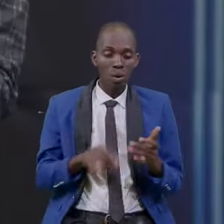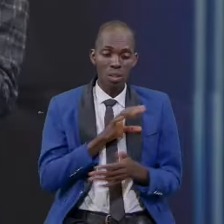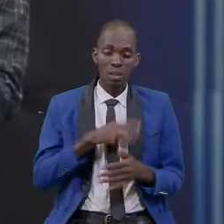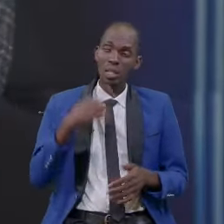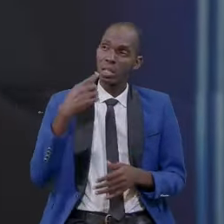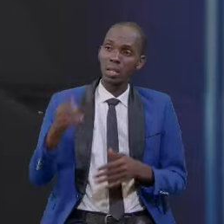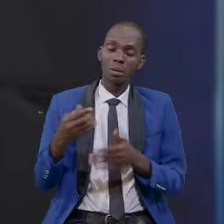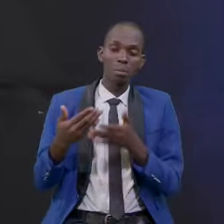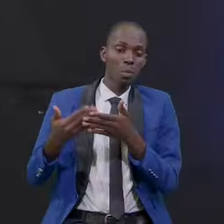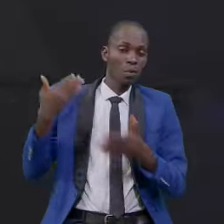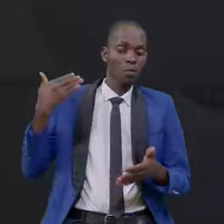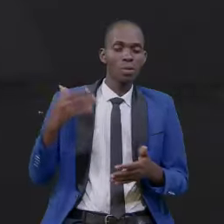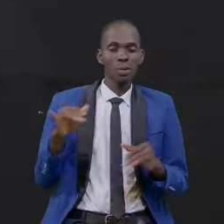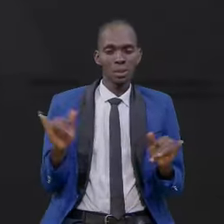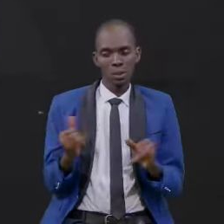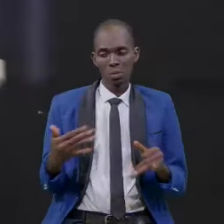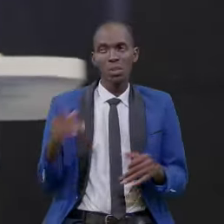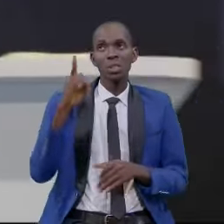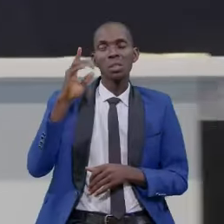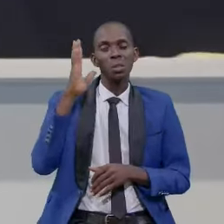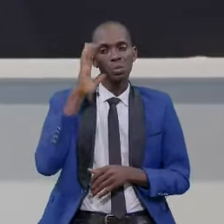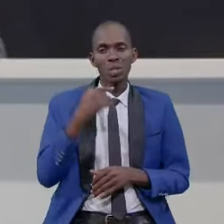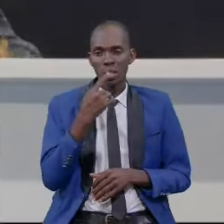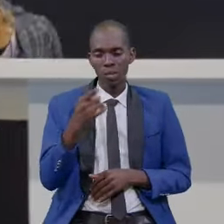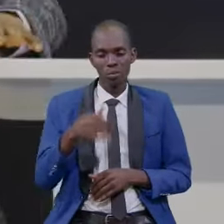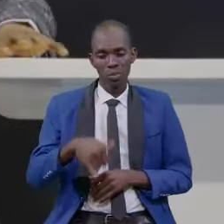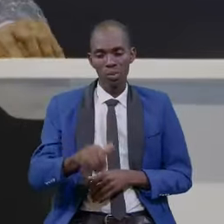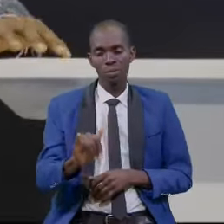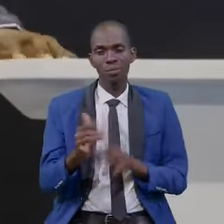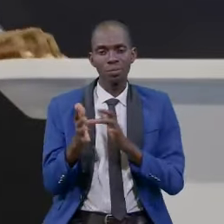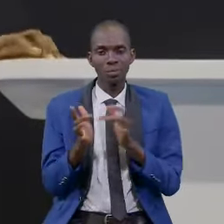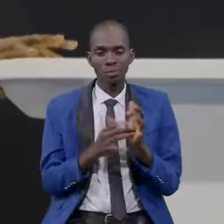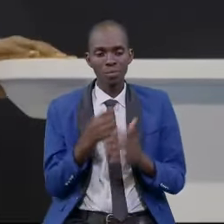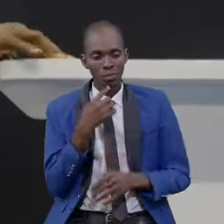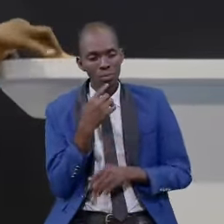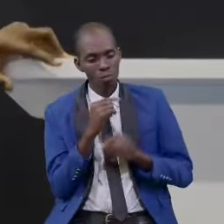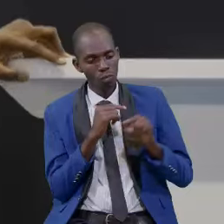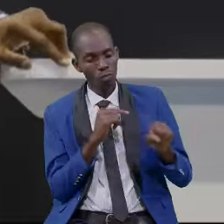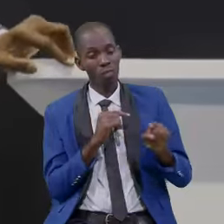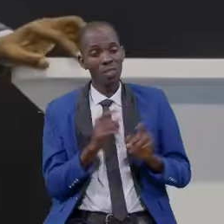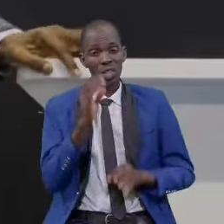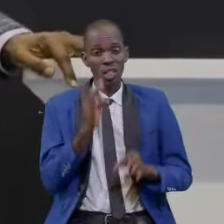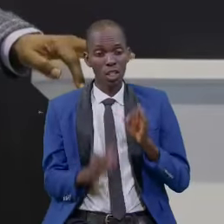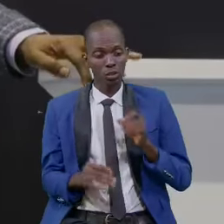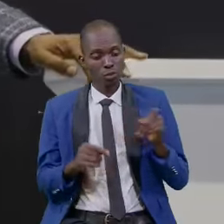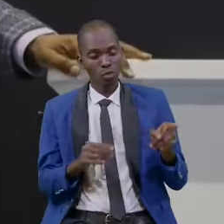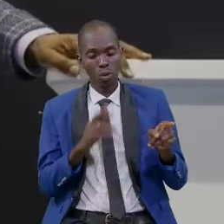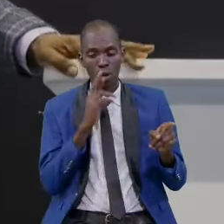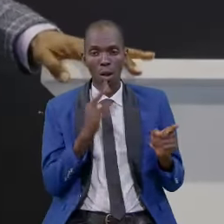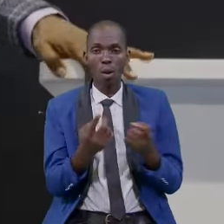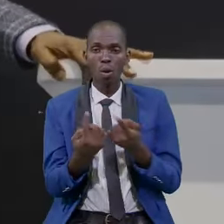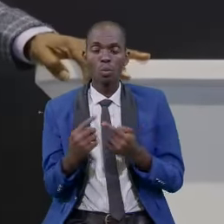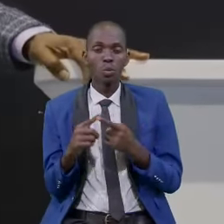will say to you. Jesus said unto him, if you were coming to Christ and you